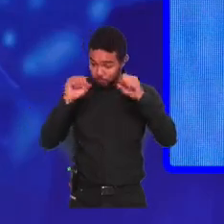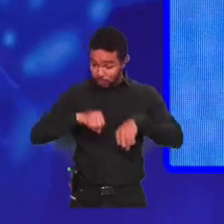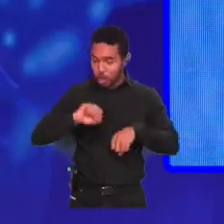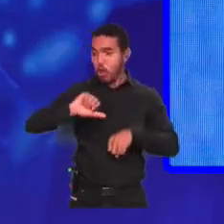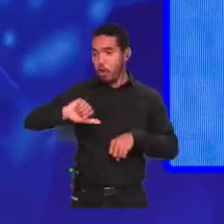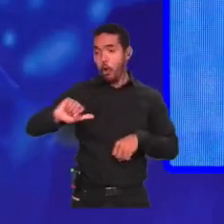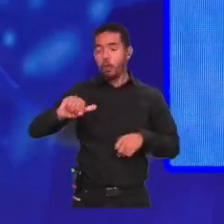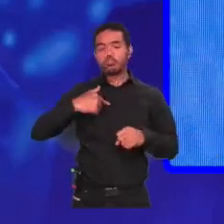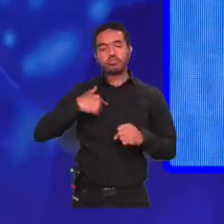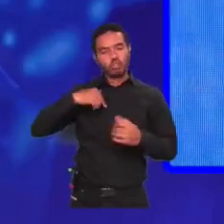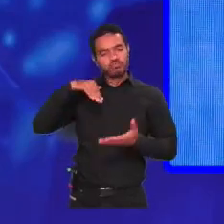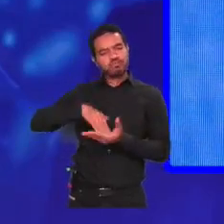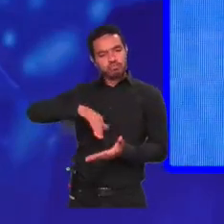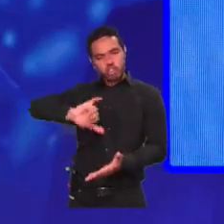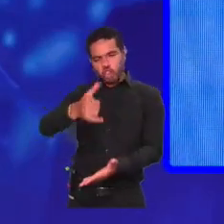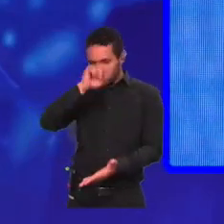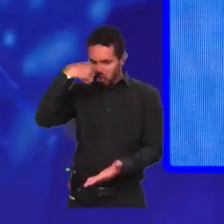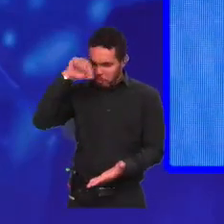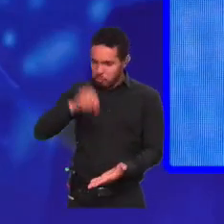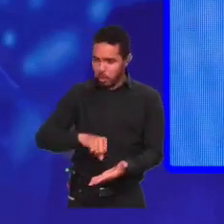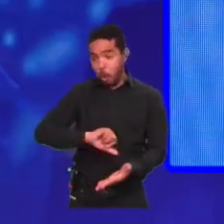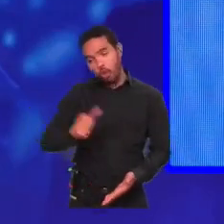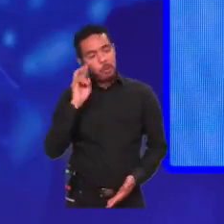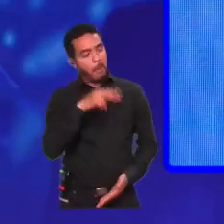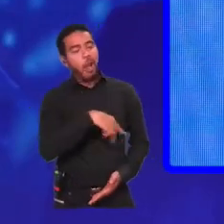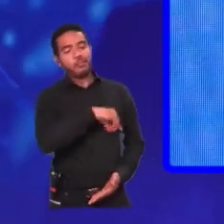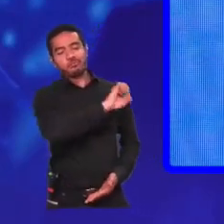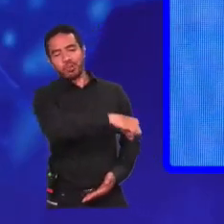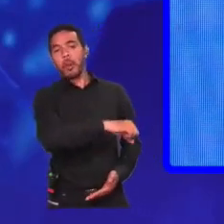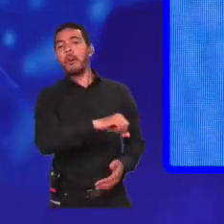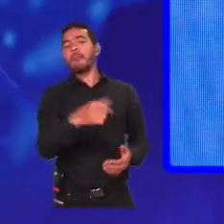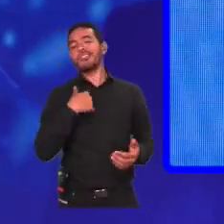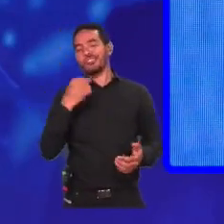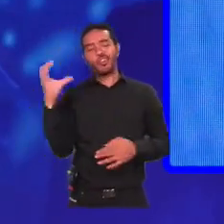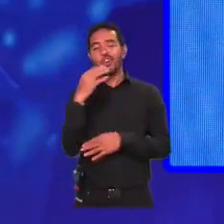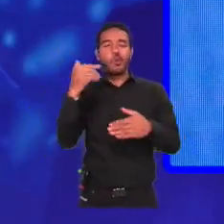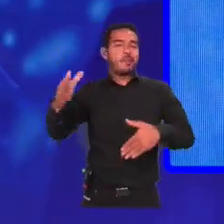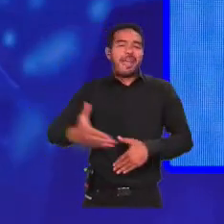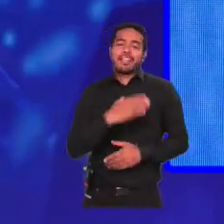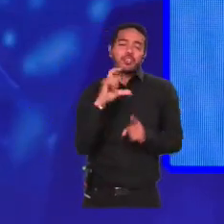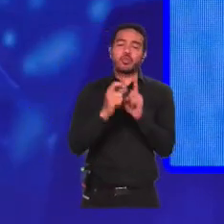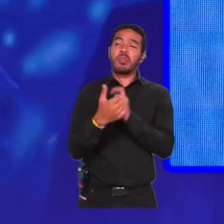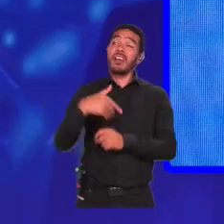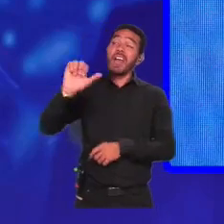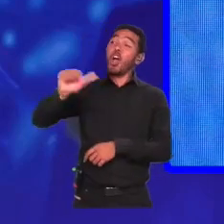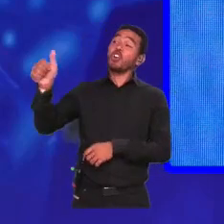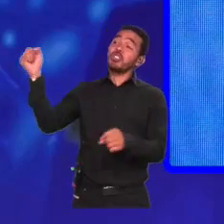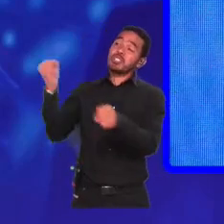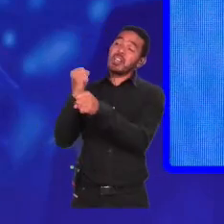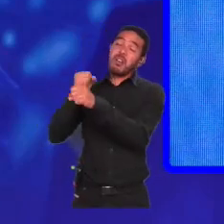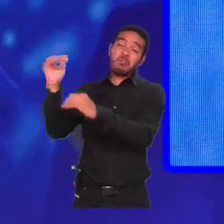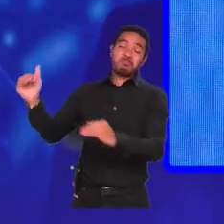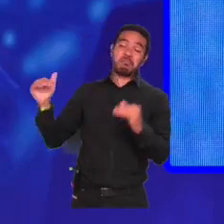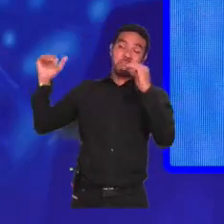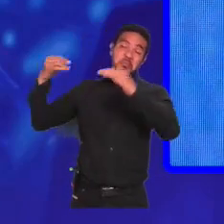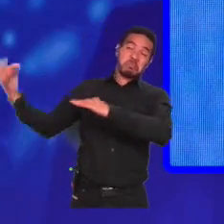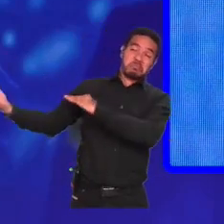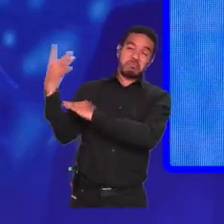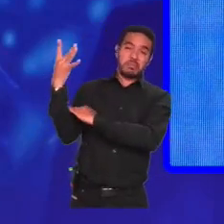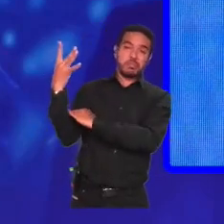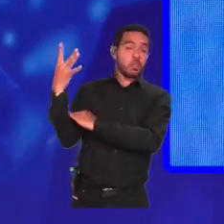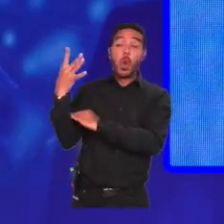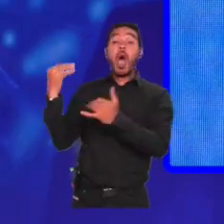us as Colombians to be like, well, that's something that folks in other places do. It's not what we do. No, we have the capabilities. We're super creative. We can do